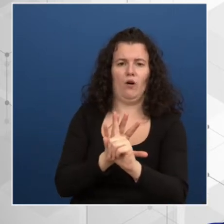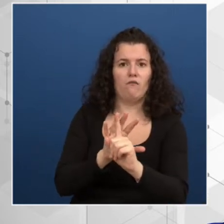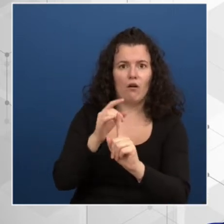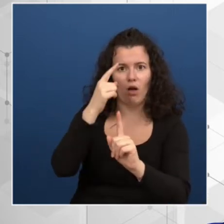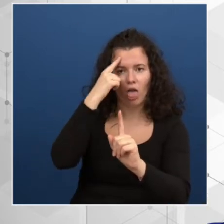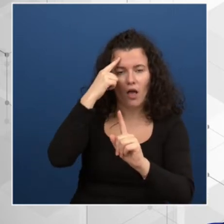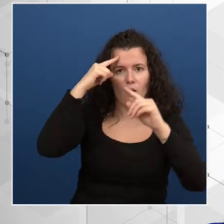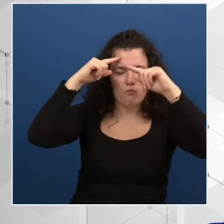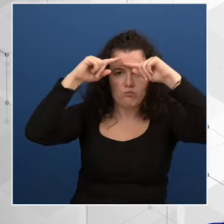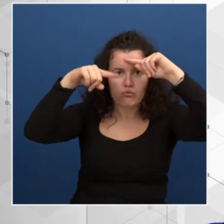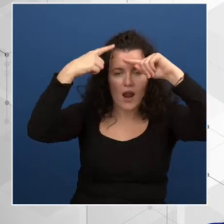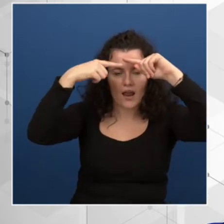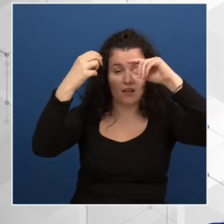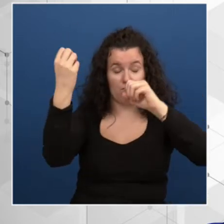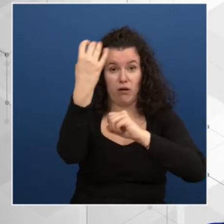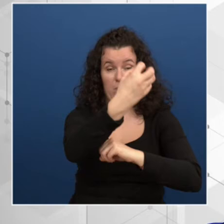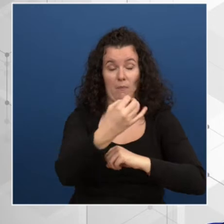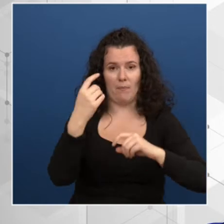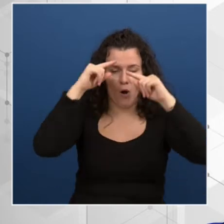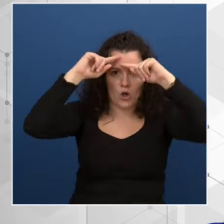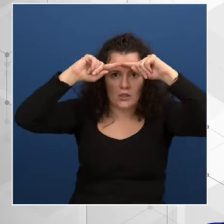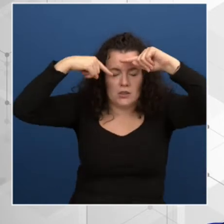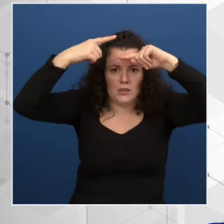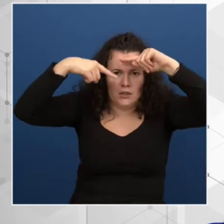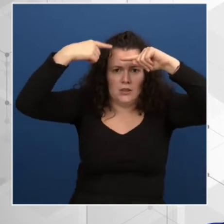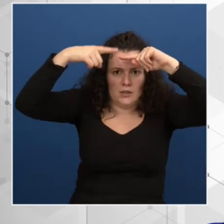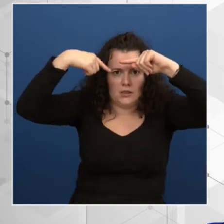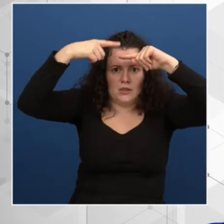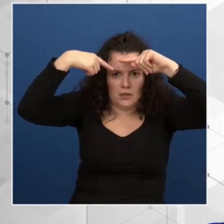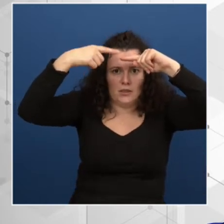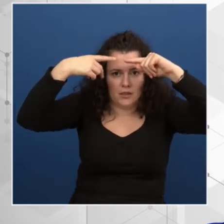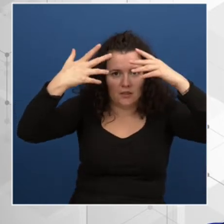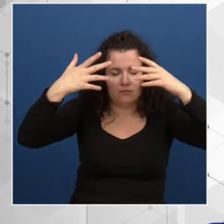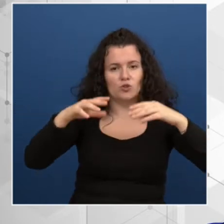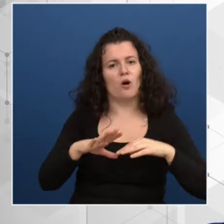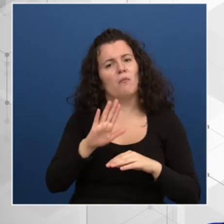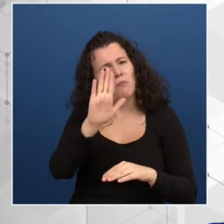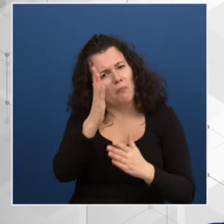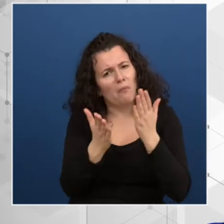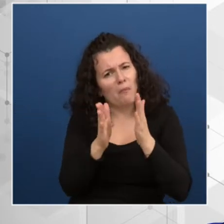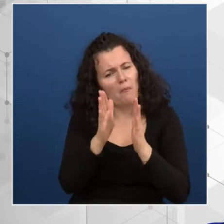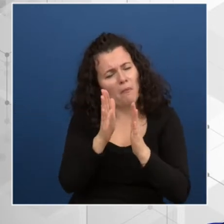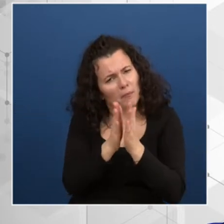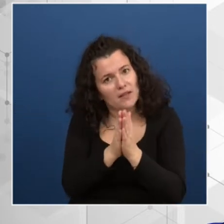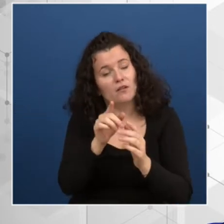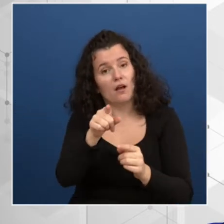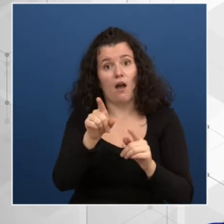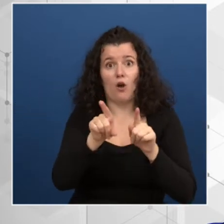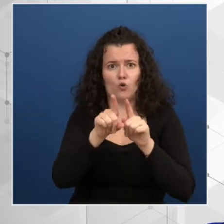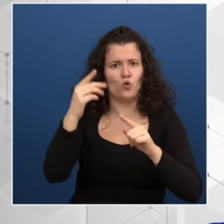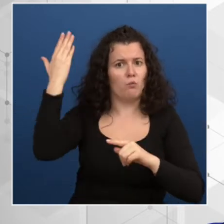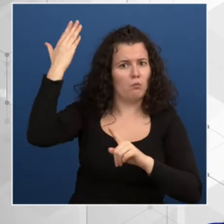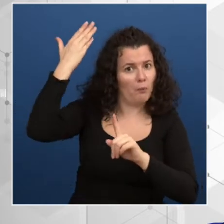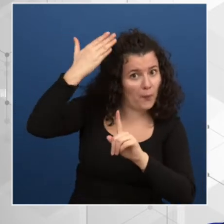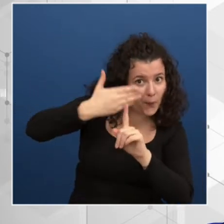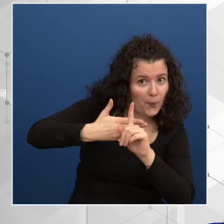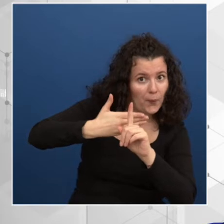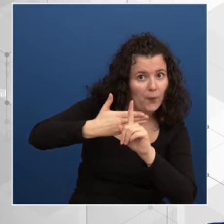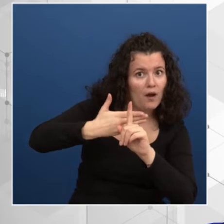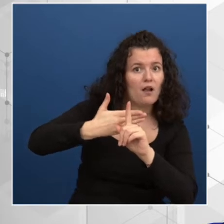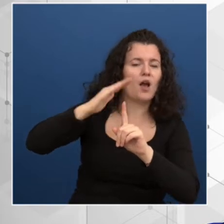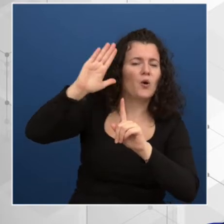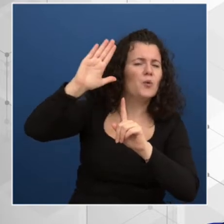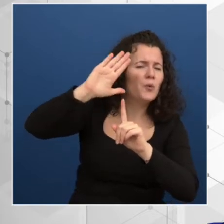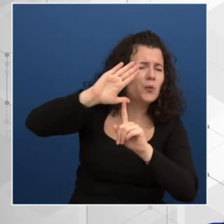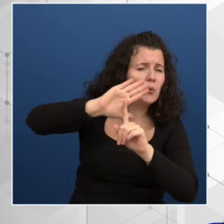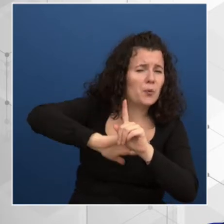people. So have a think about this and educate others. Try to simplify. A lot of the backgrounds that have a lot of white space.